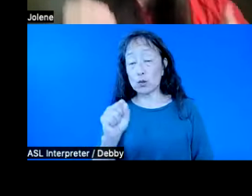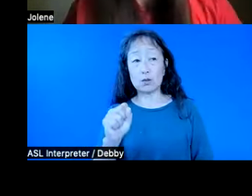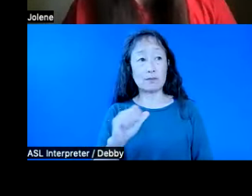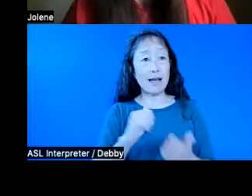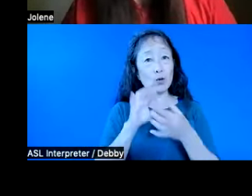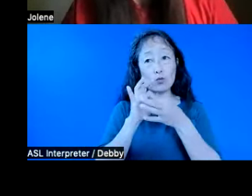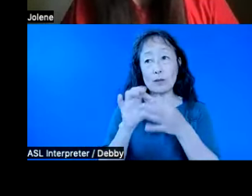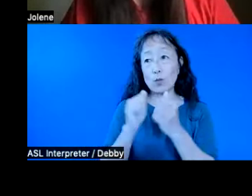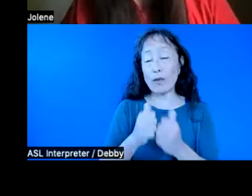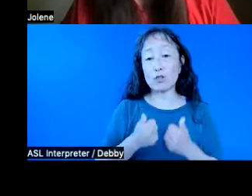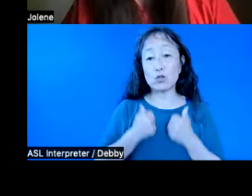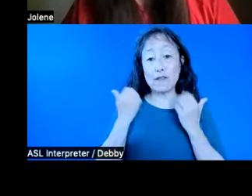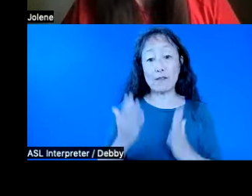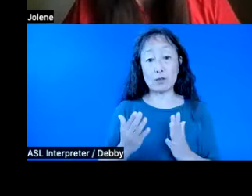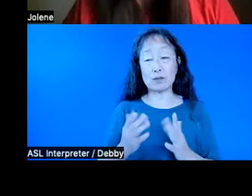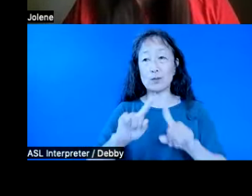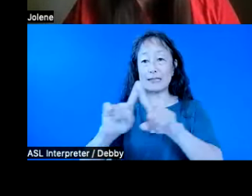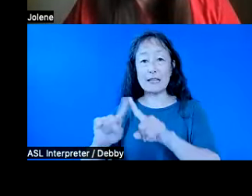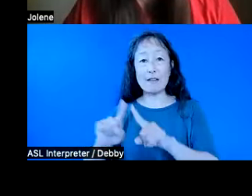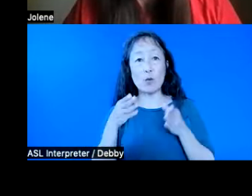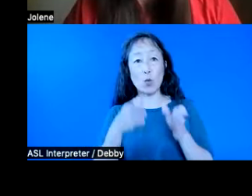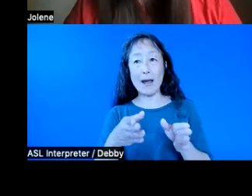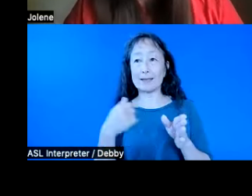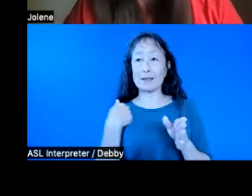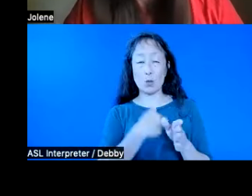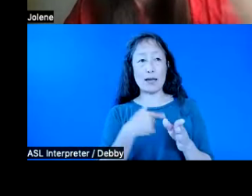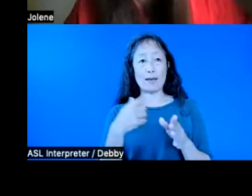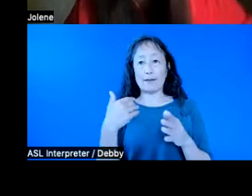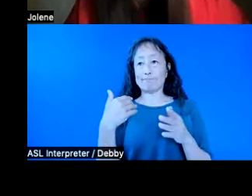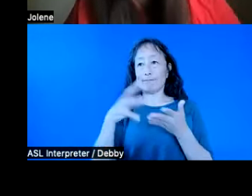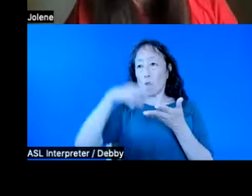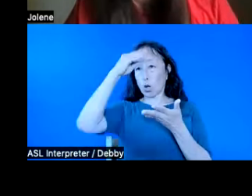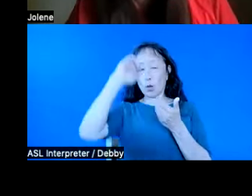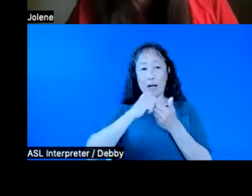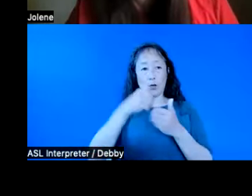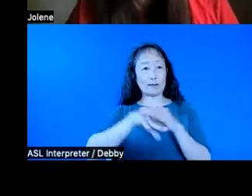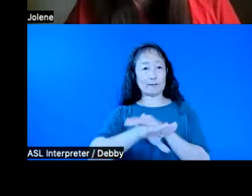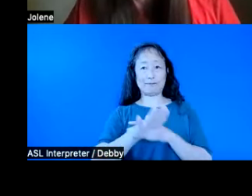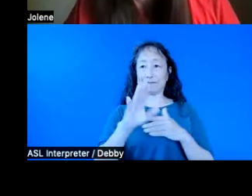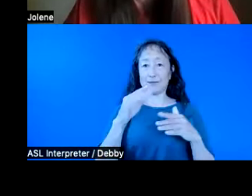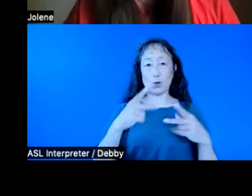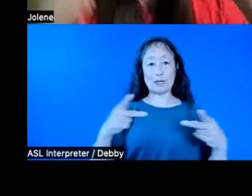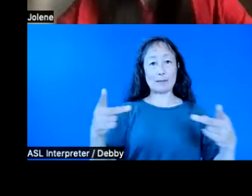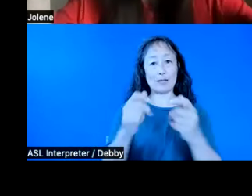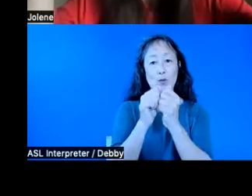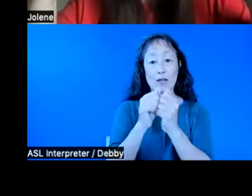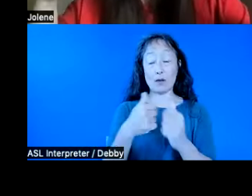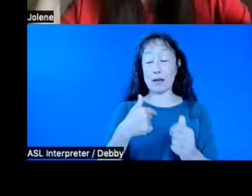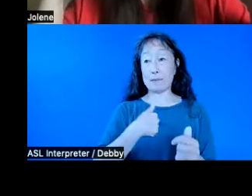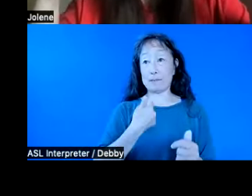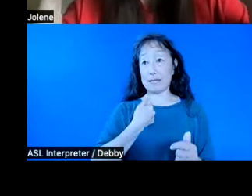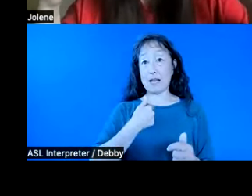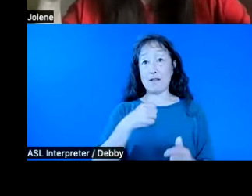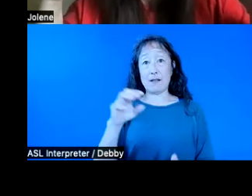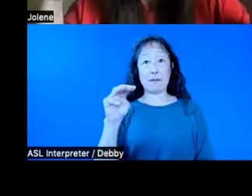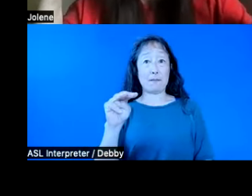trained to enter into space together. You know, like I have my master's in social work, and there are things that I was trained in